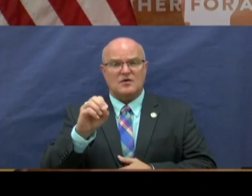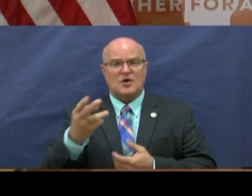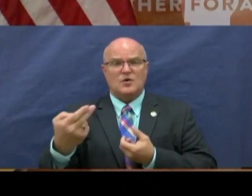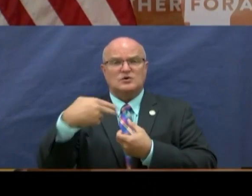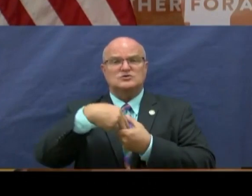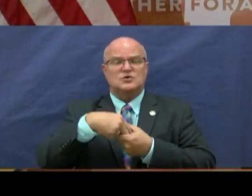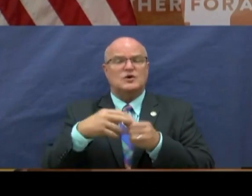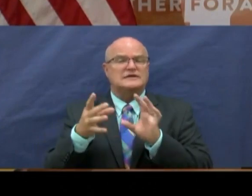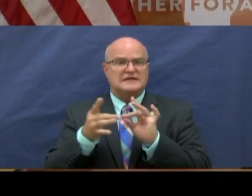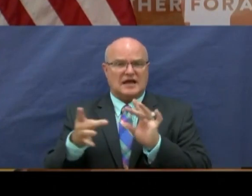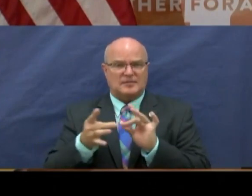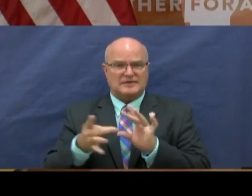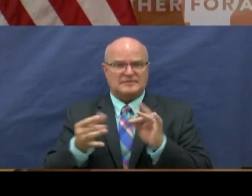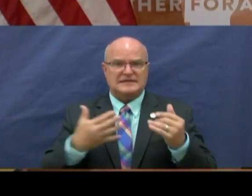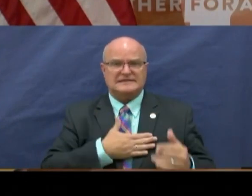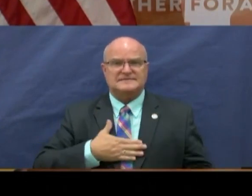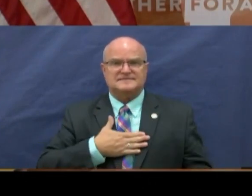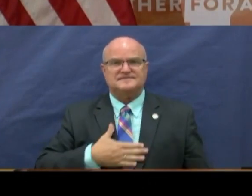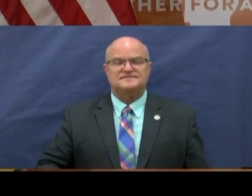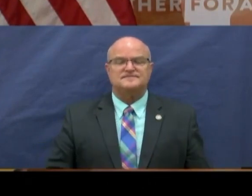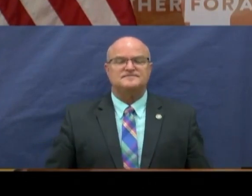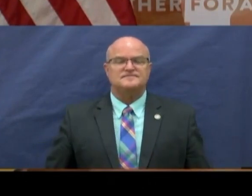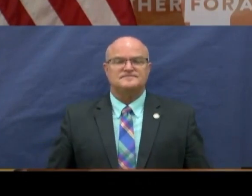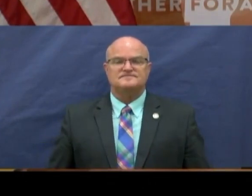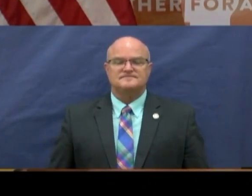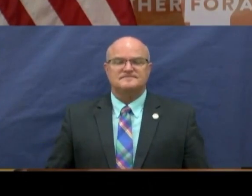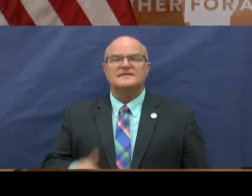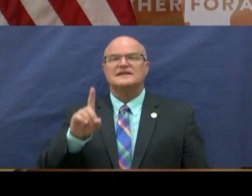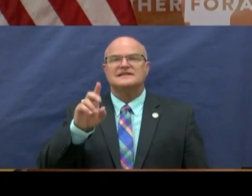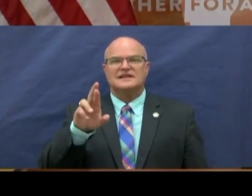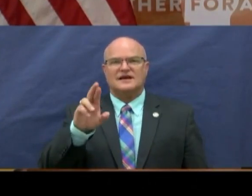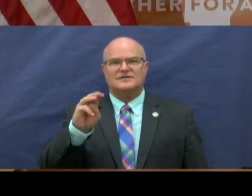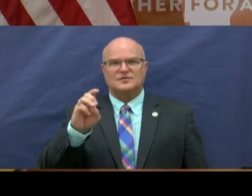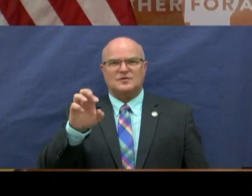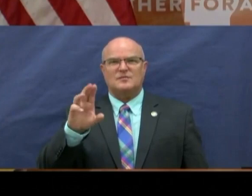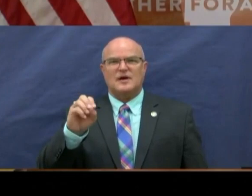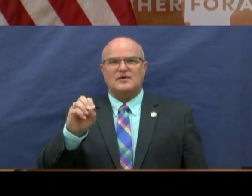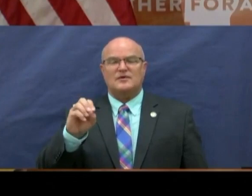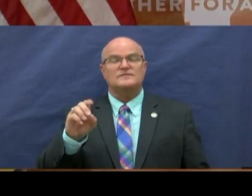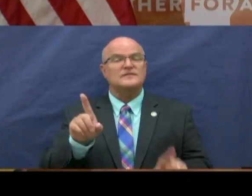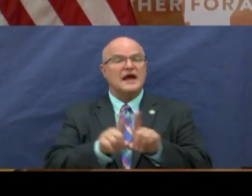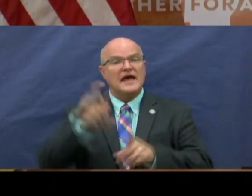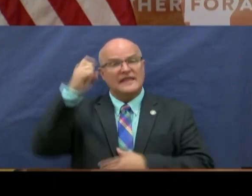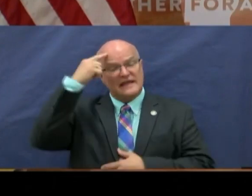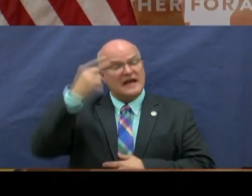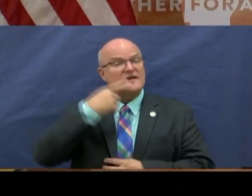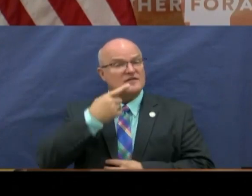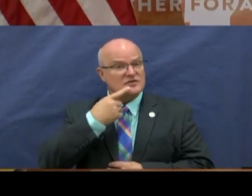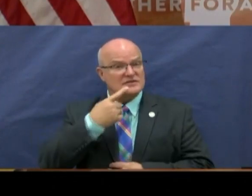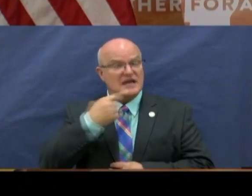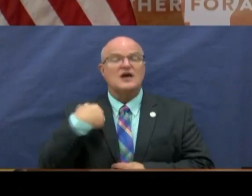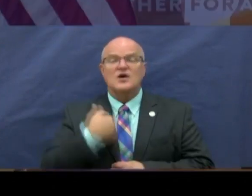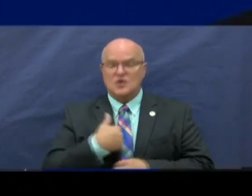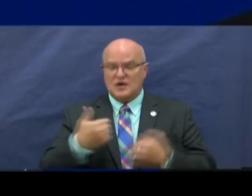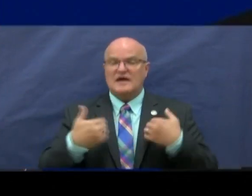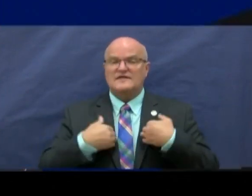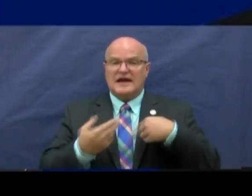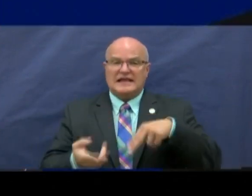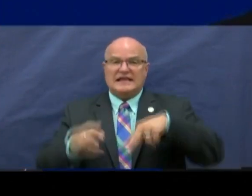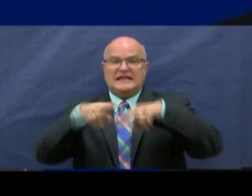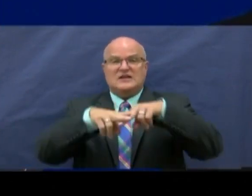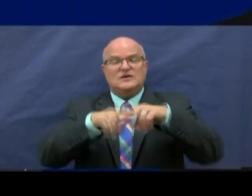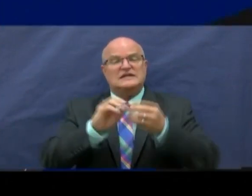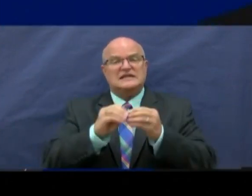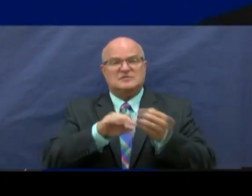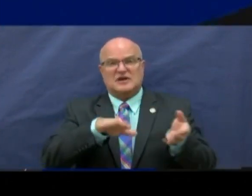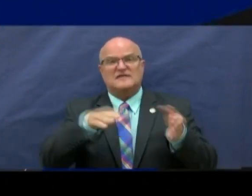his comments, please. Thank you, Governor. So as the Governor mentioned, we have had an increased number